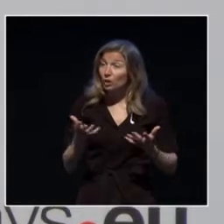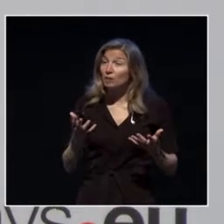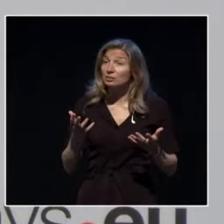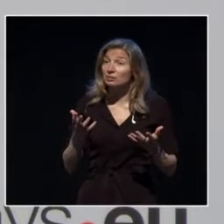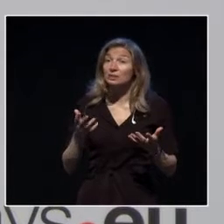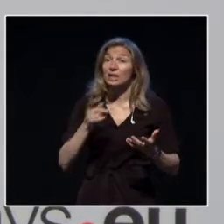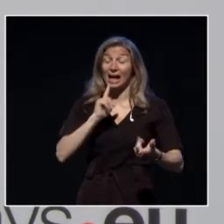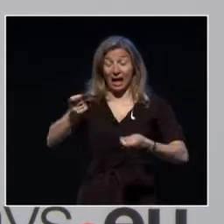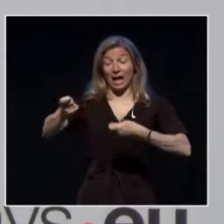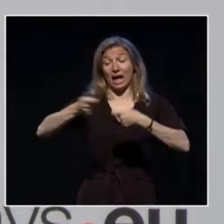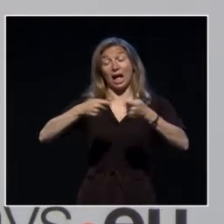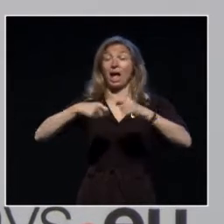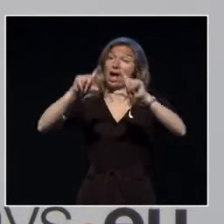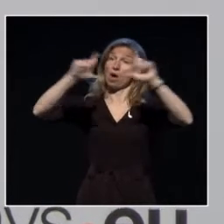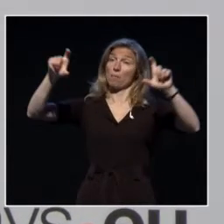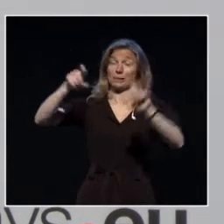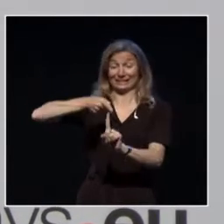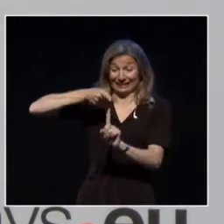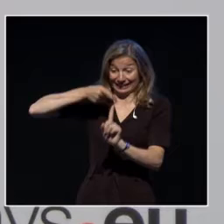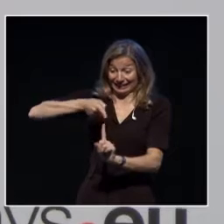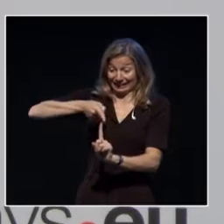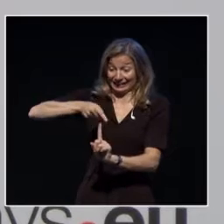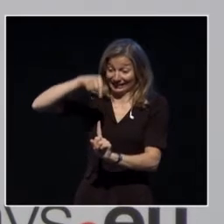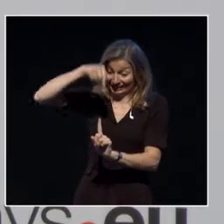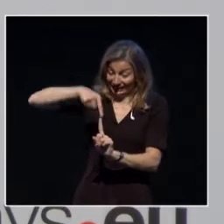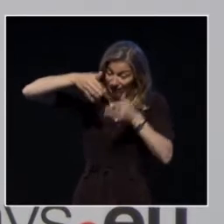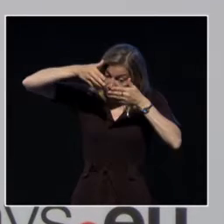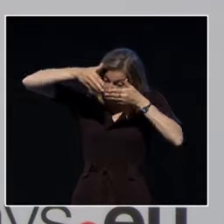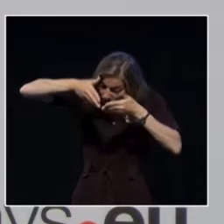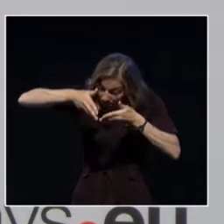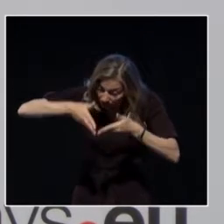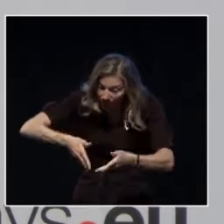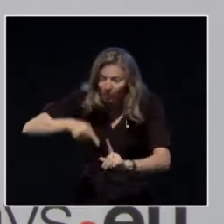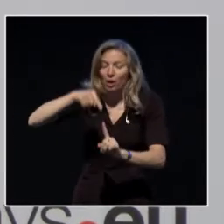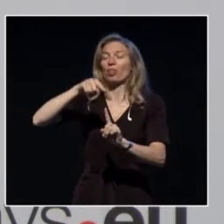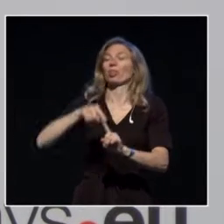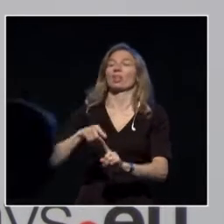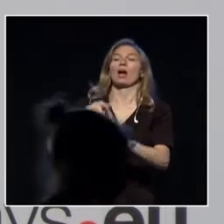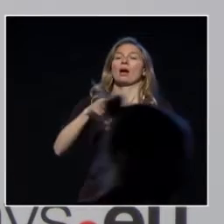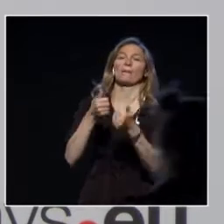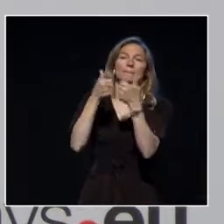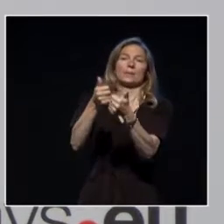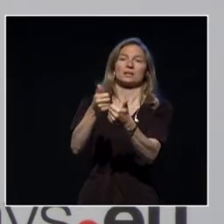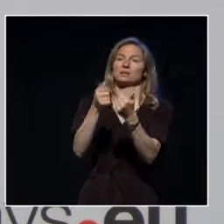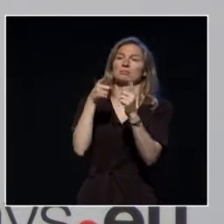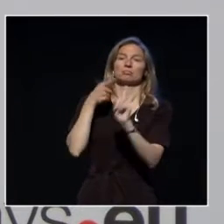the essence of development or the essence of solutions or the